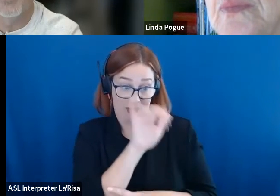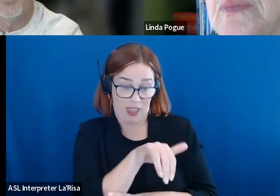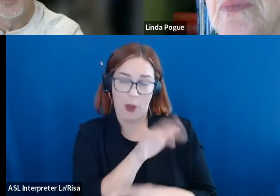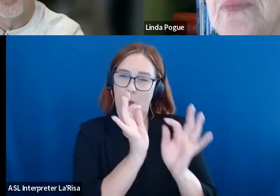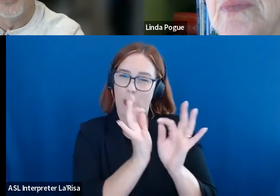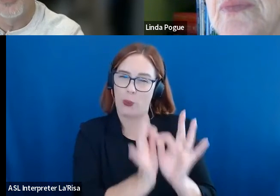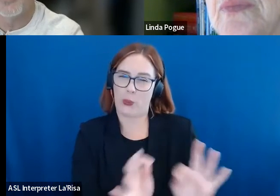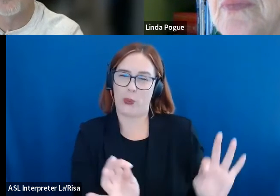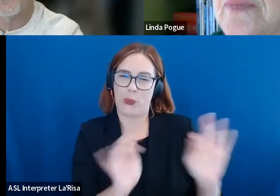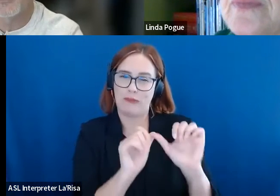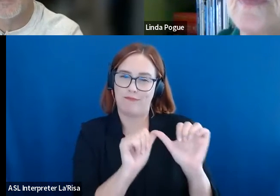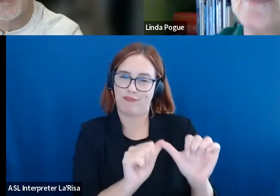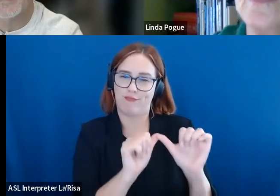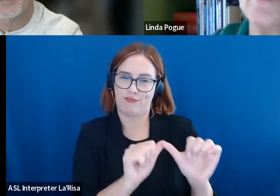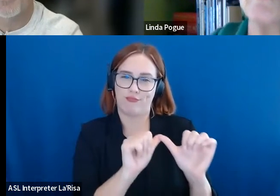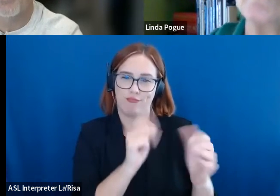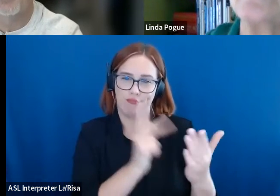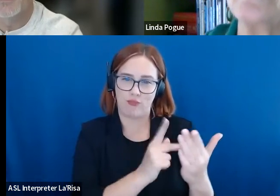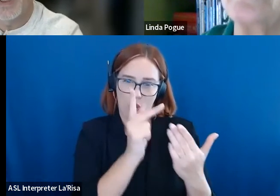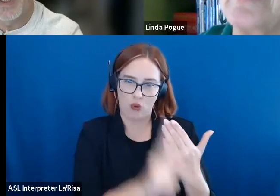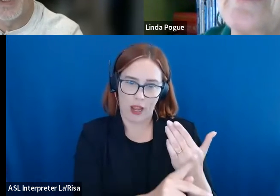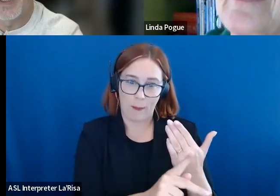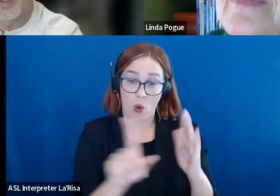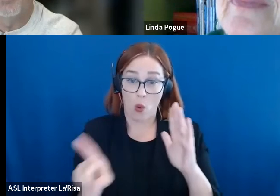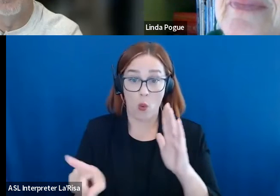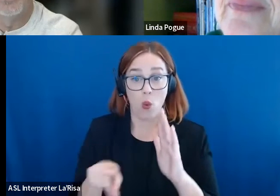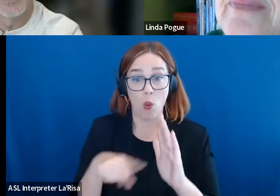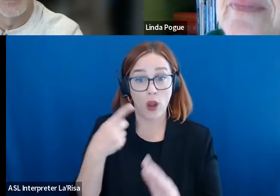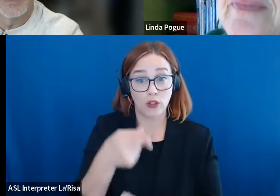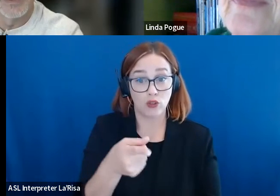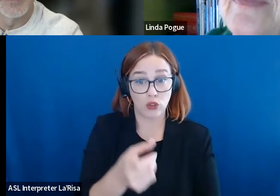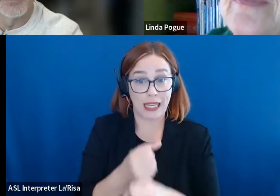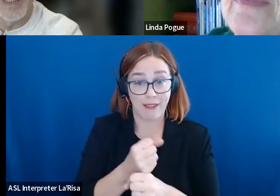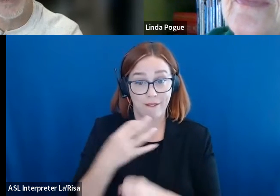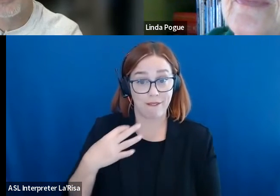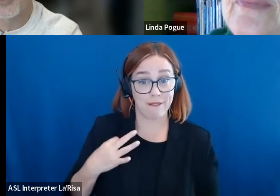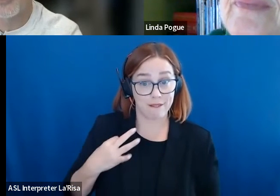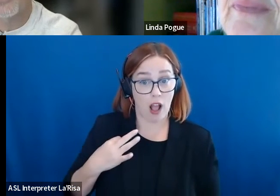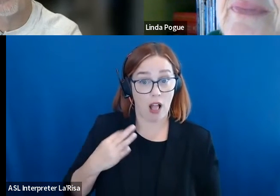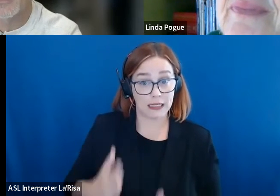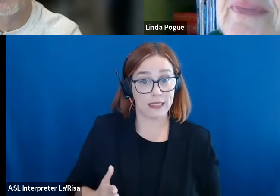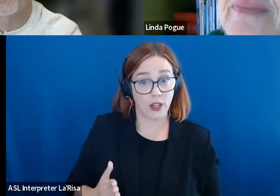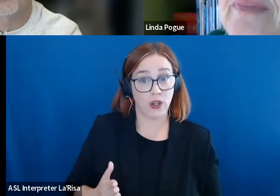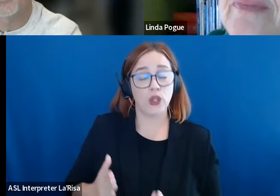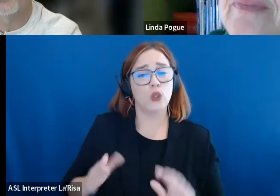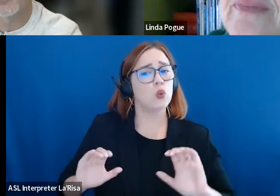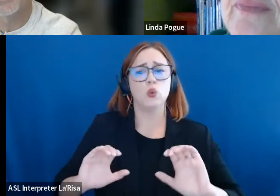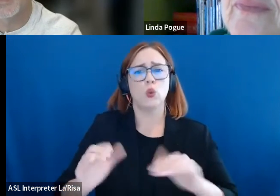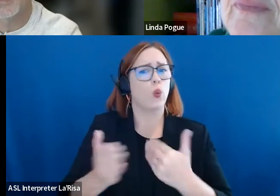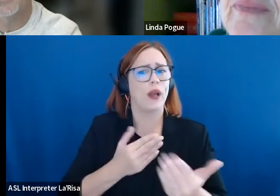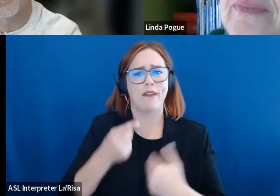volunteer, do everything you can to keep them. Make sure that they